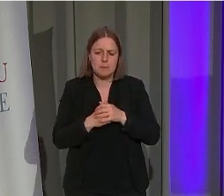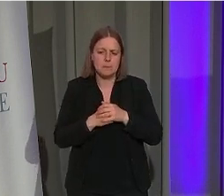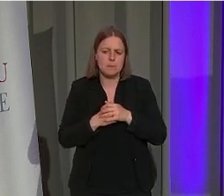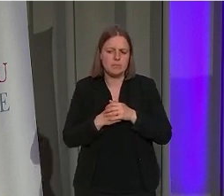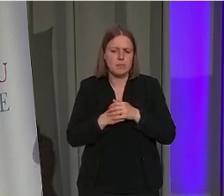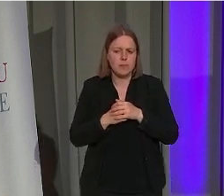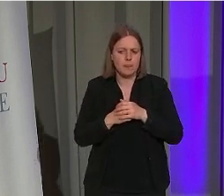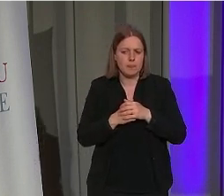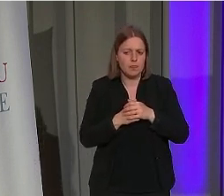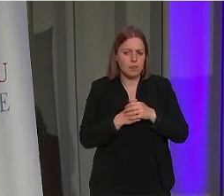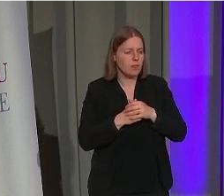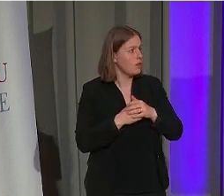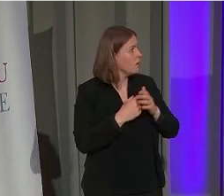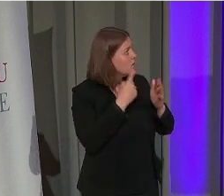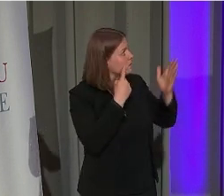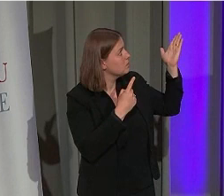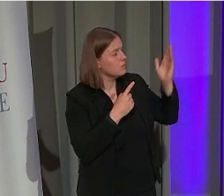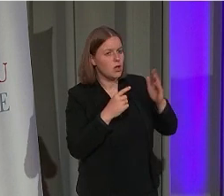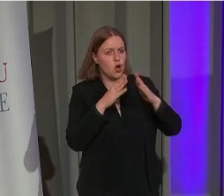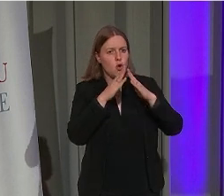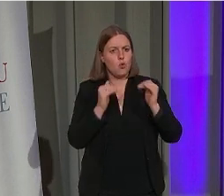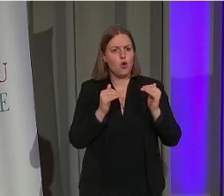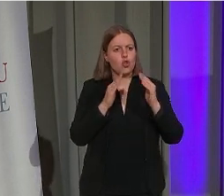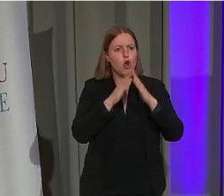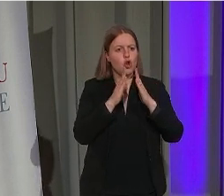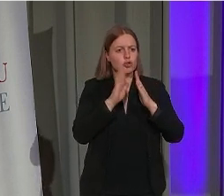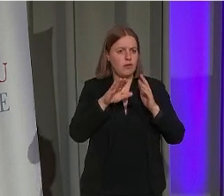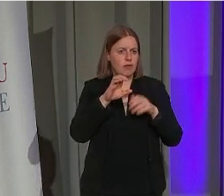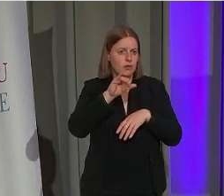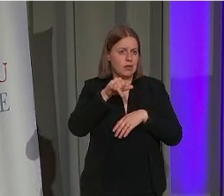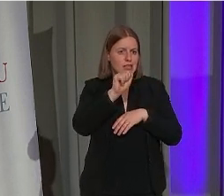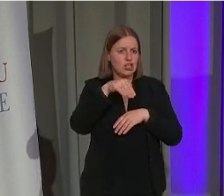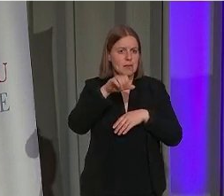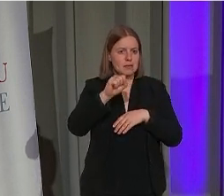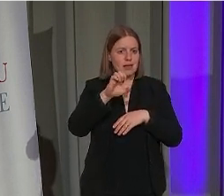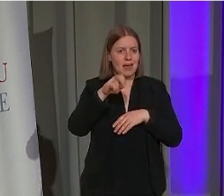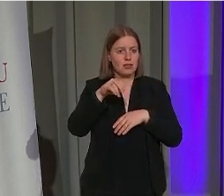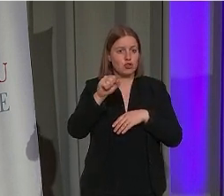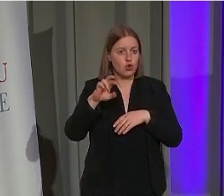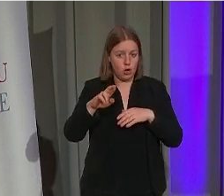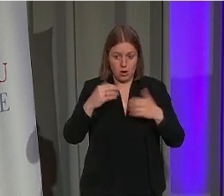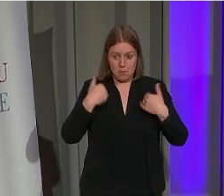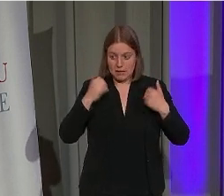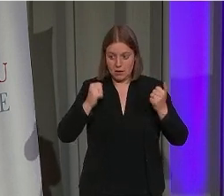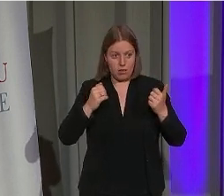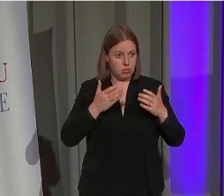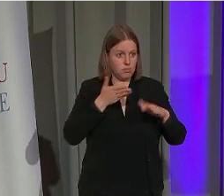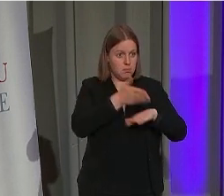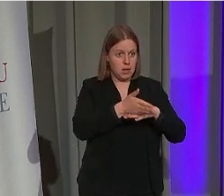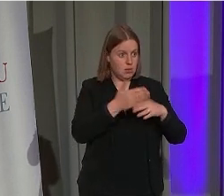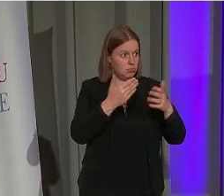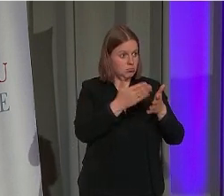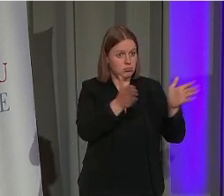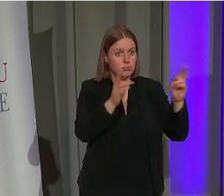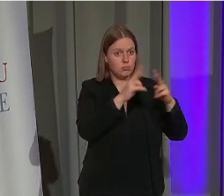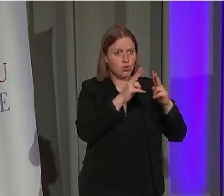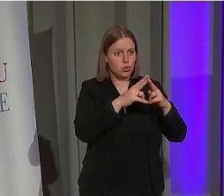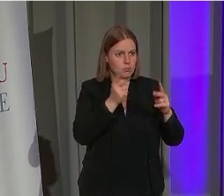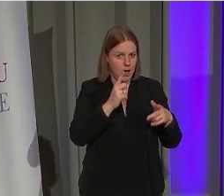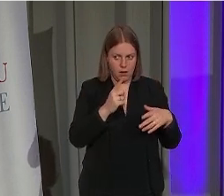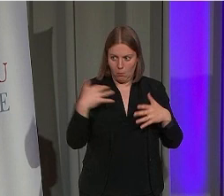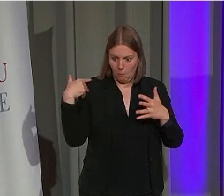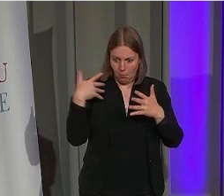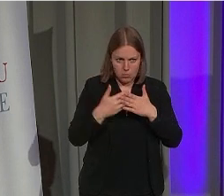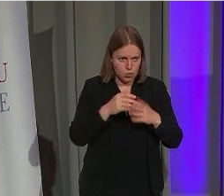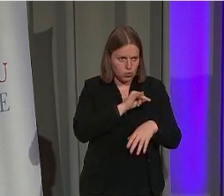the advisors in this project, and the original house of James Ensor was opened to the public. So this